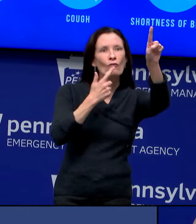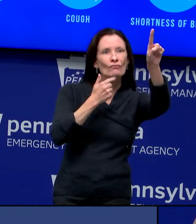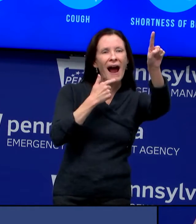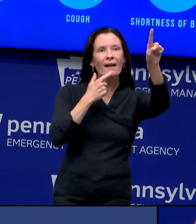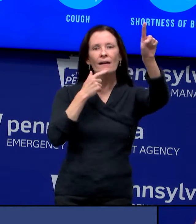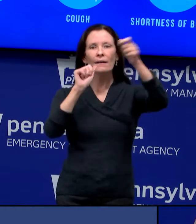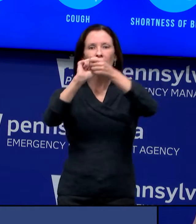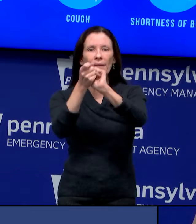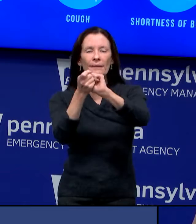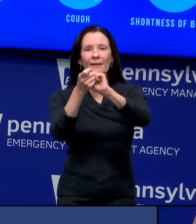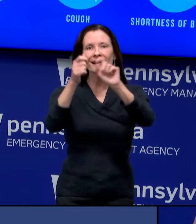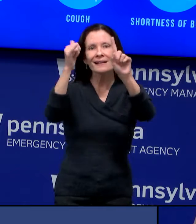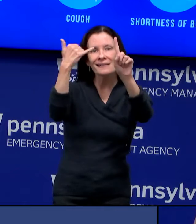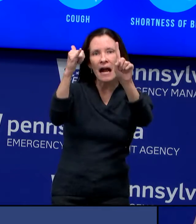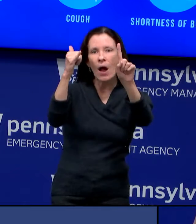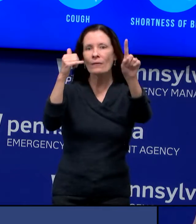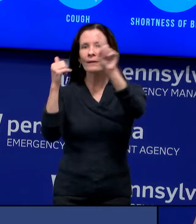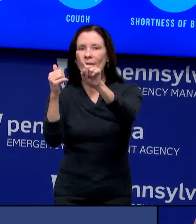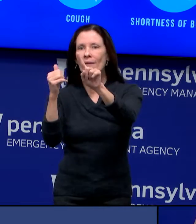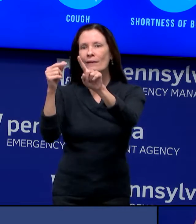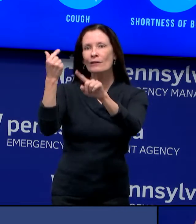make those decisions.